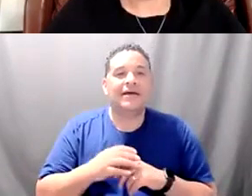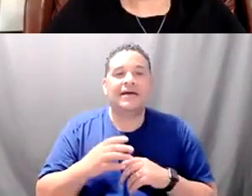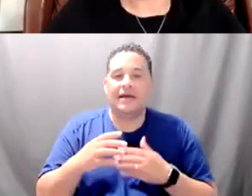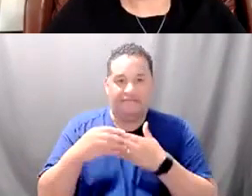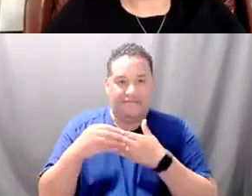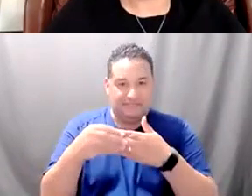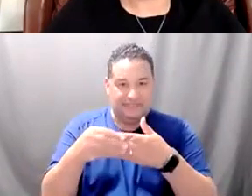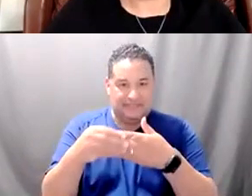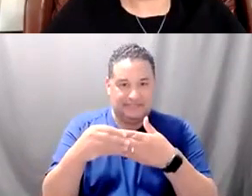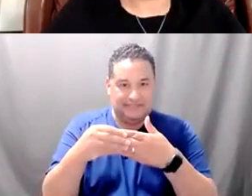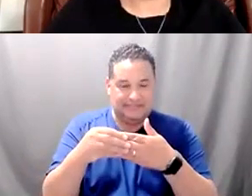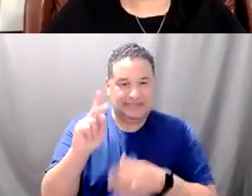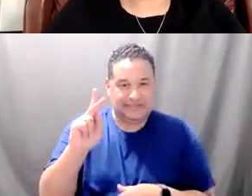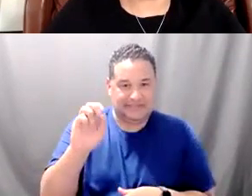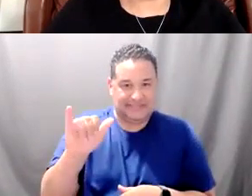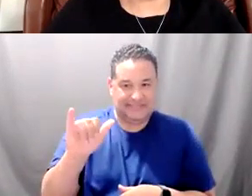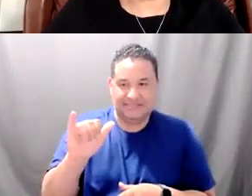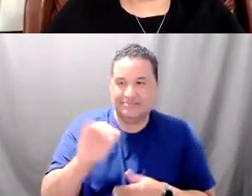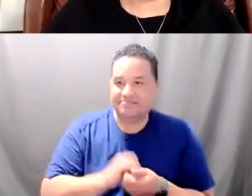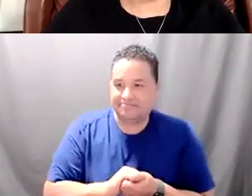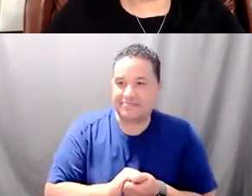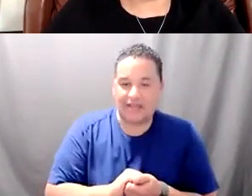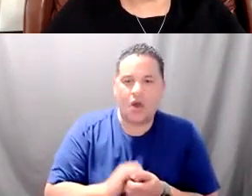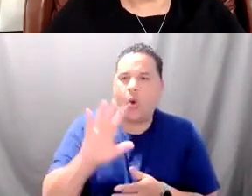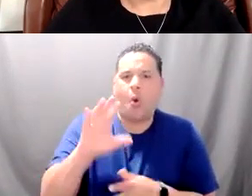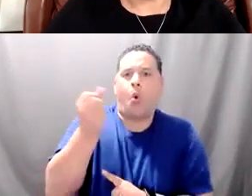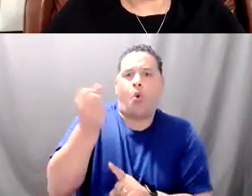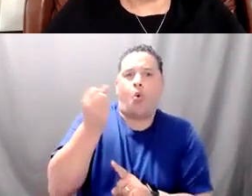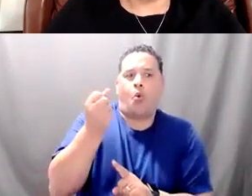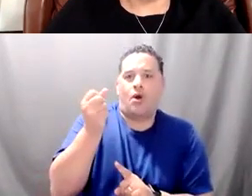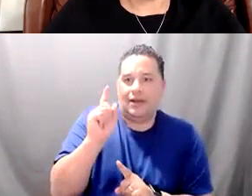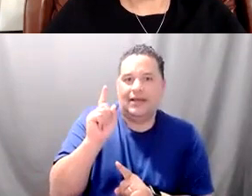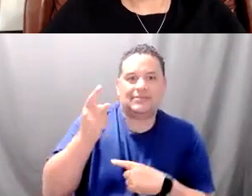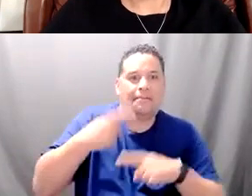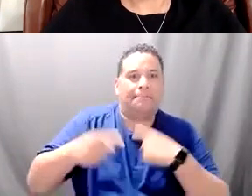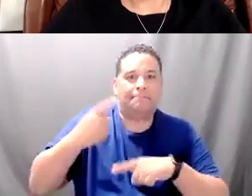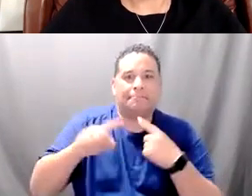Flexibility is key. Oh, hold on. It's coming. It's coming.